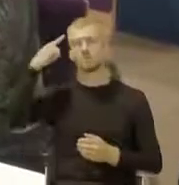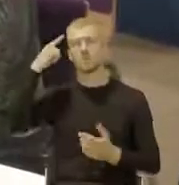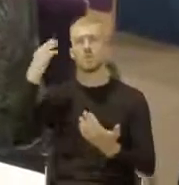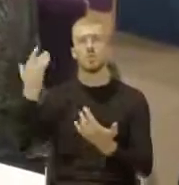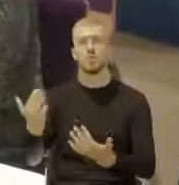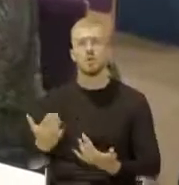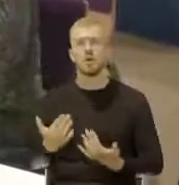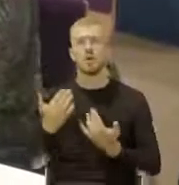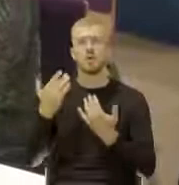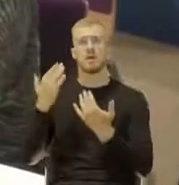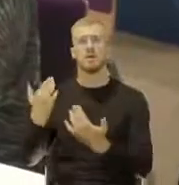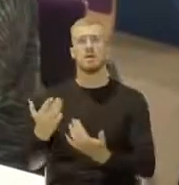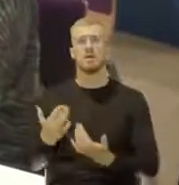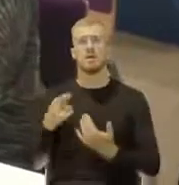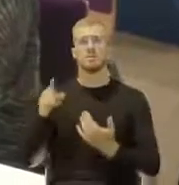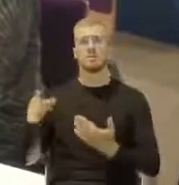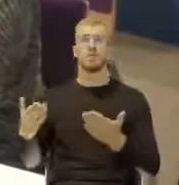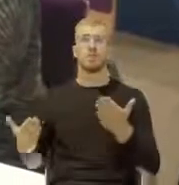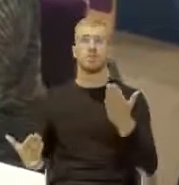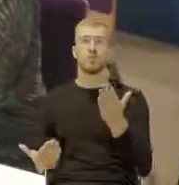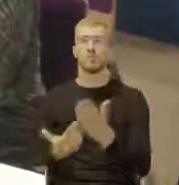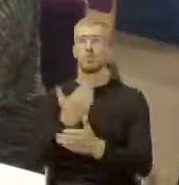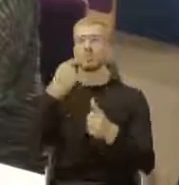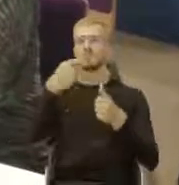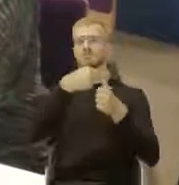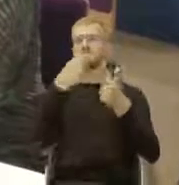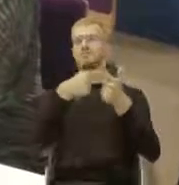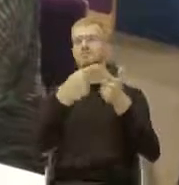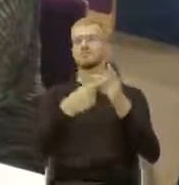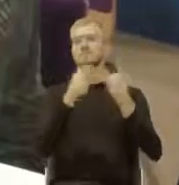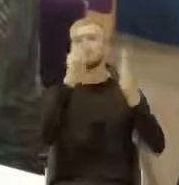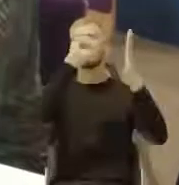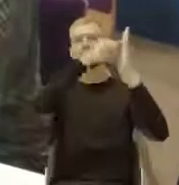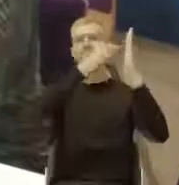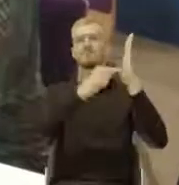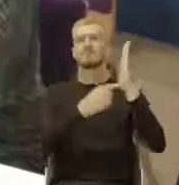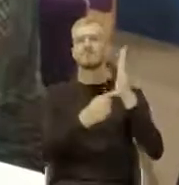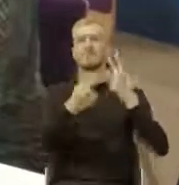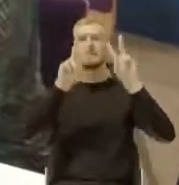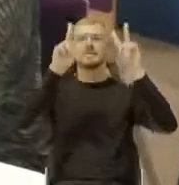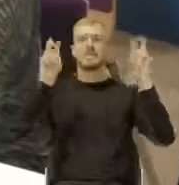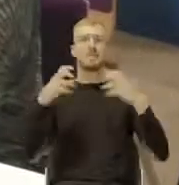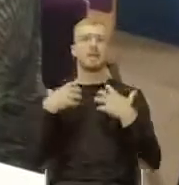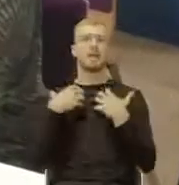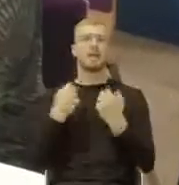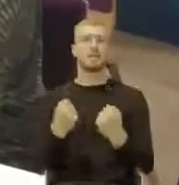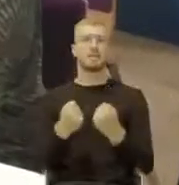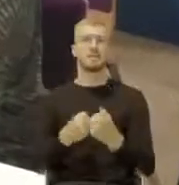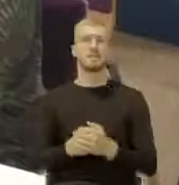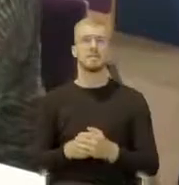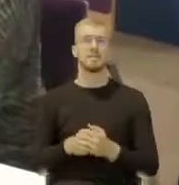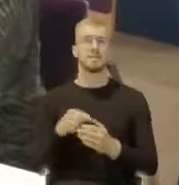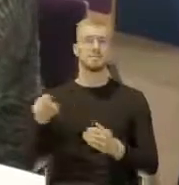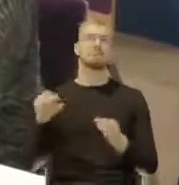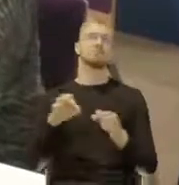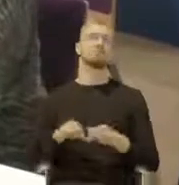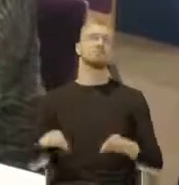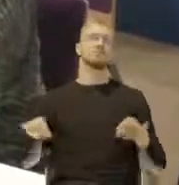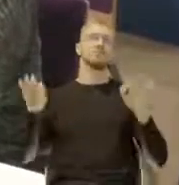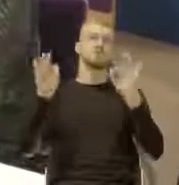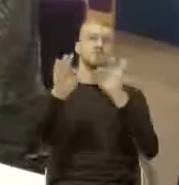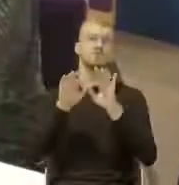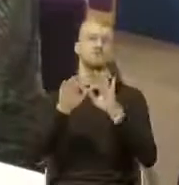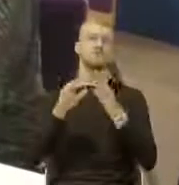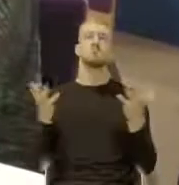clearly that there are underpinning contributions to health, that even if a local government doesn't have the mandate, the direct mandate for health, there are other ways through